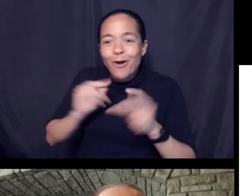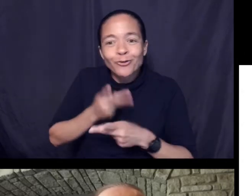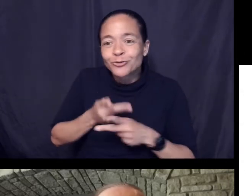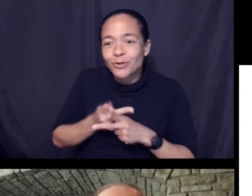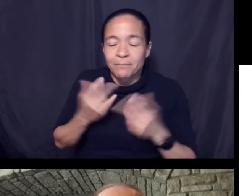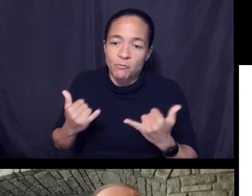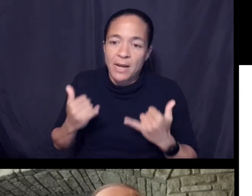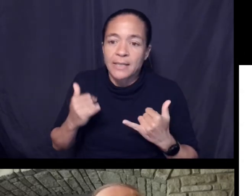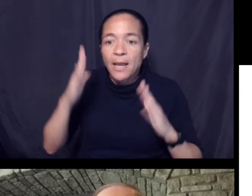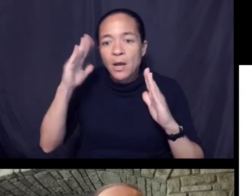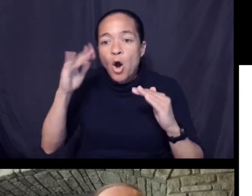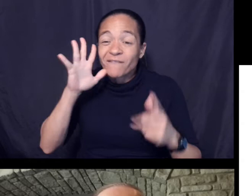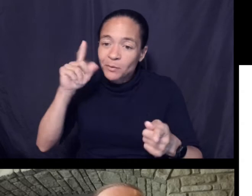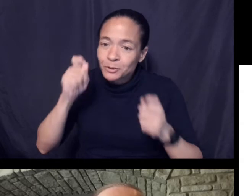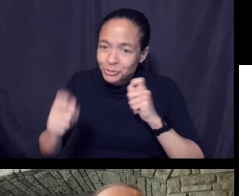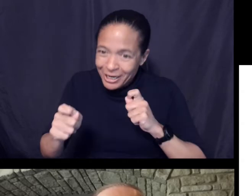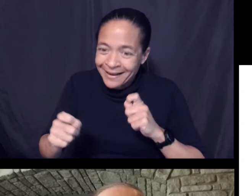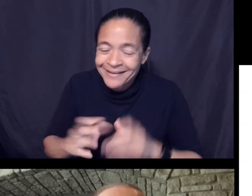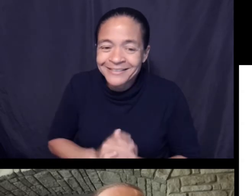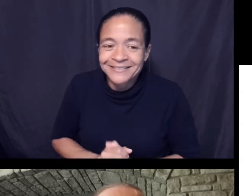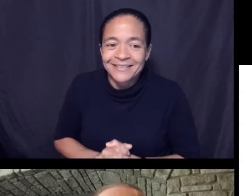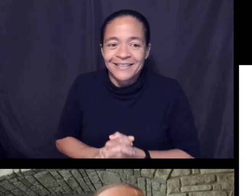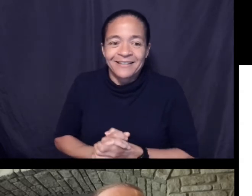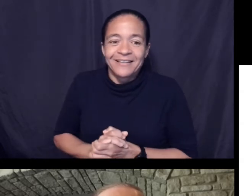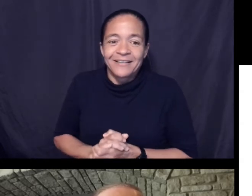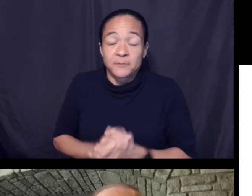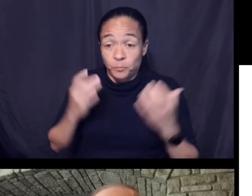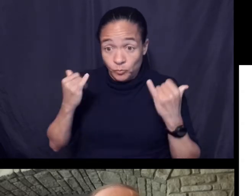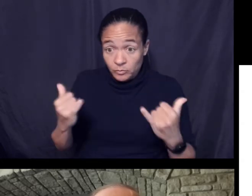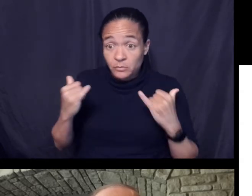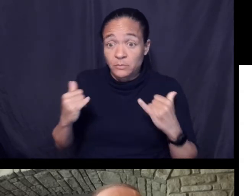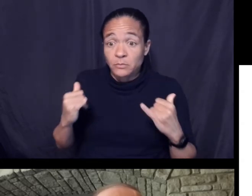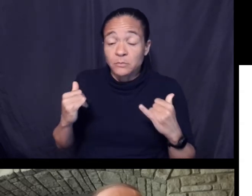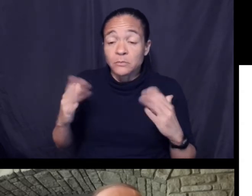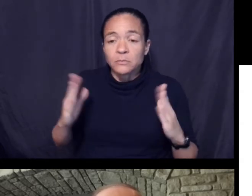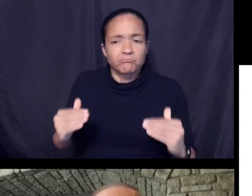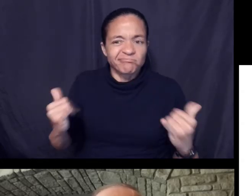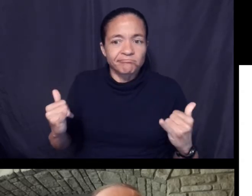this time, but hopefully that will evolve with time. And then at the